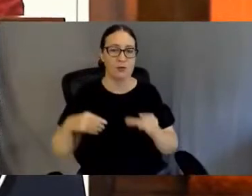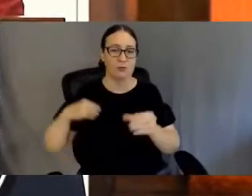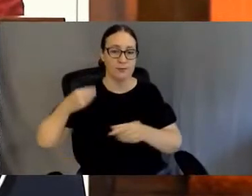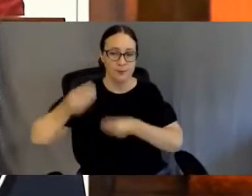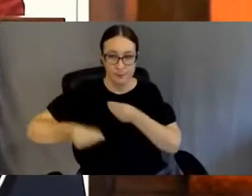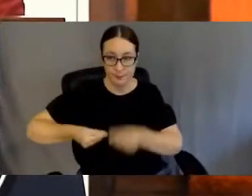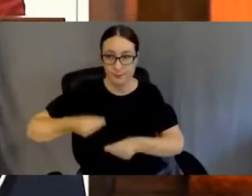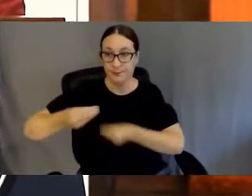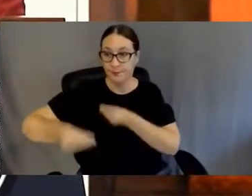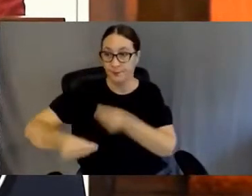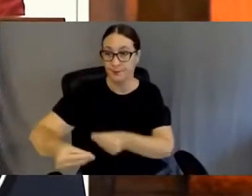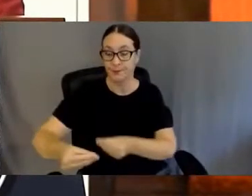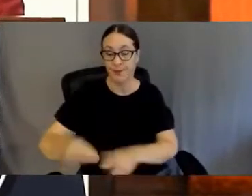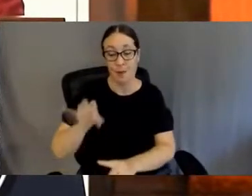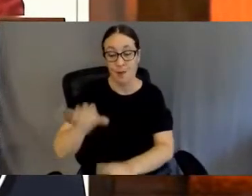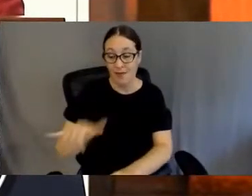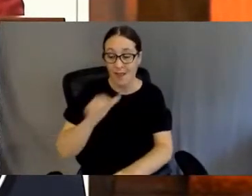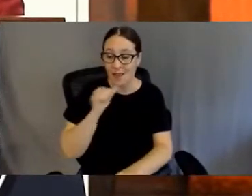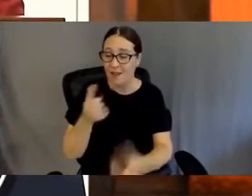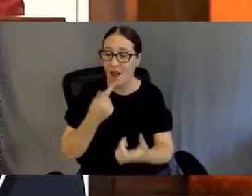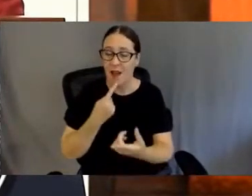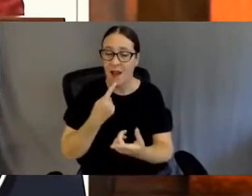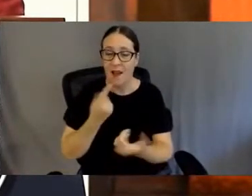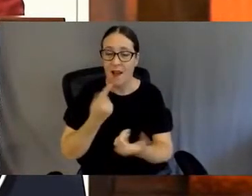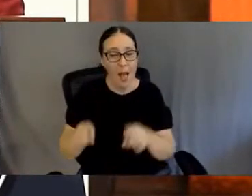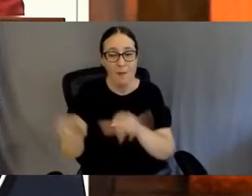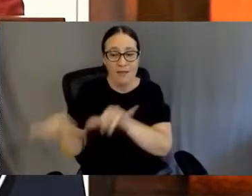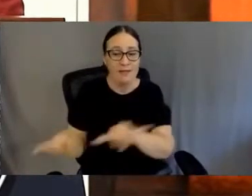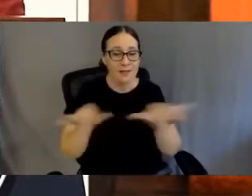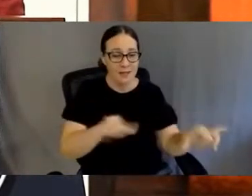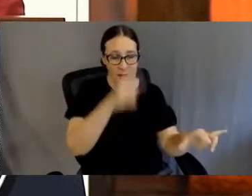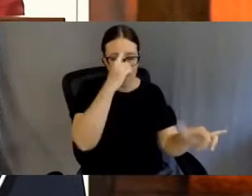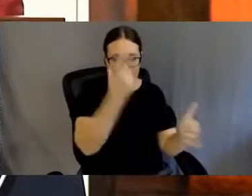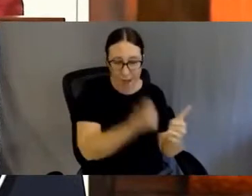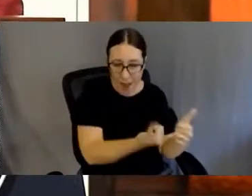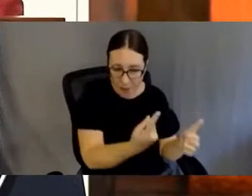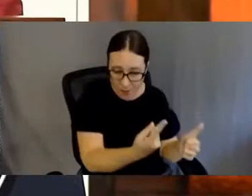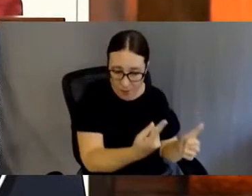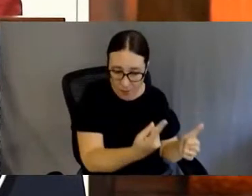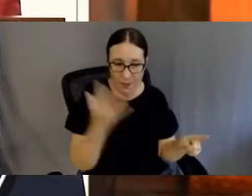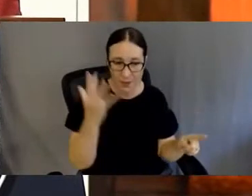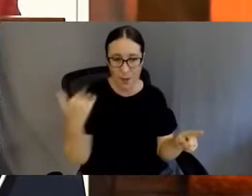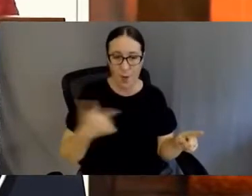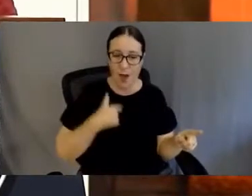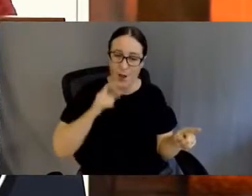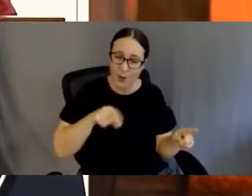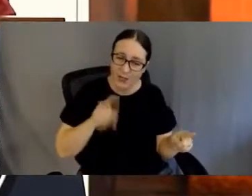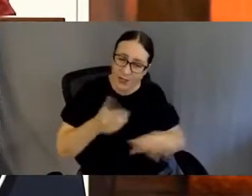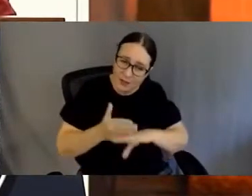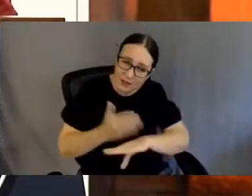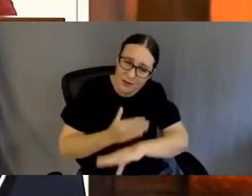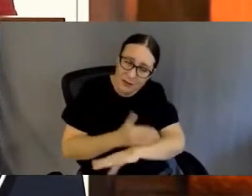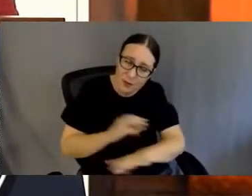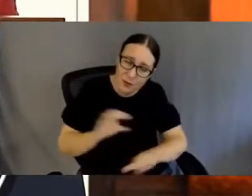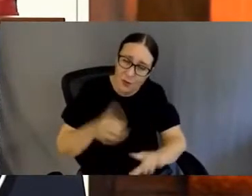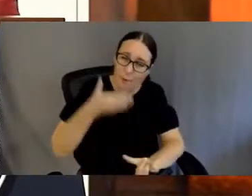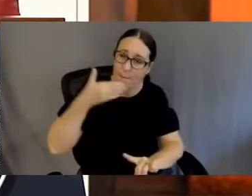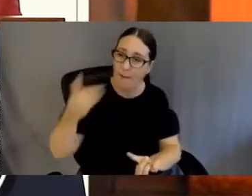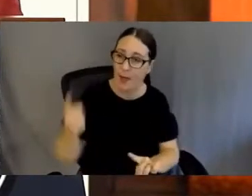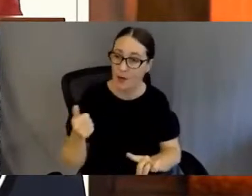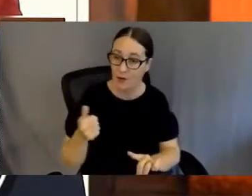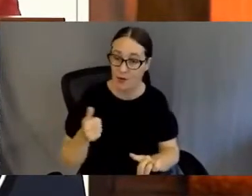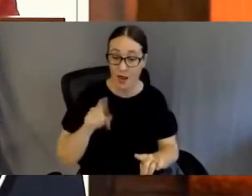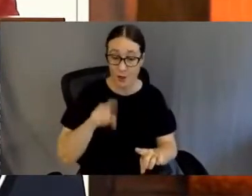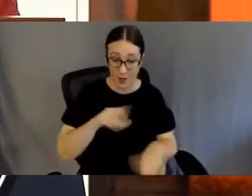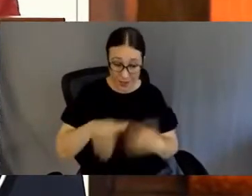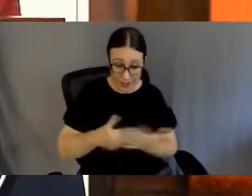way for everyone. And that's why we need to do so much better. And we need all of you to do